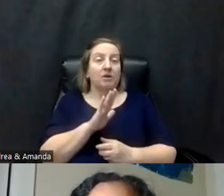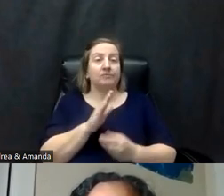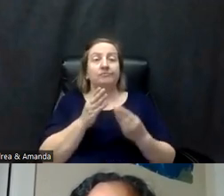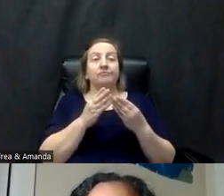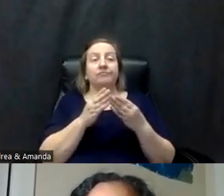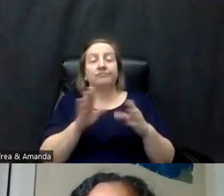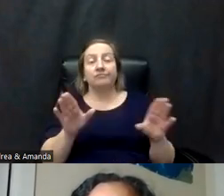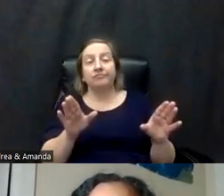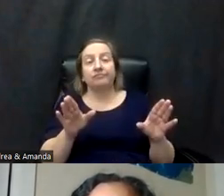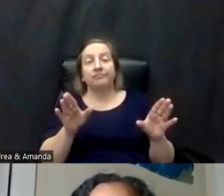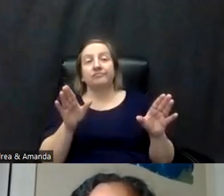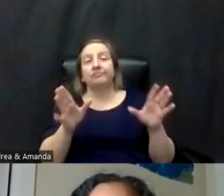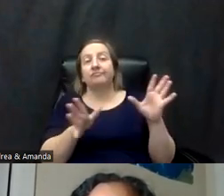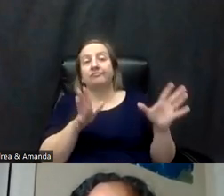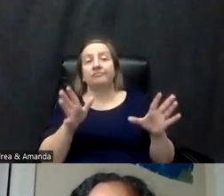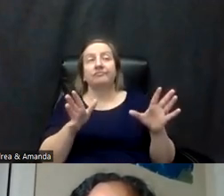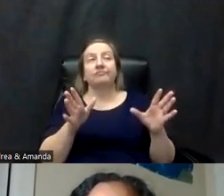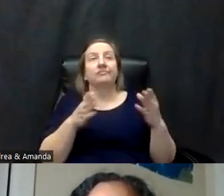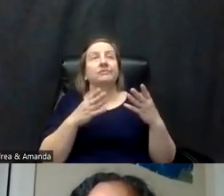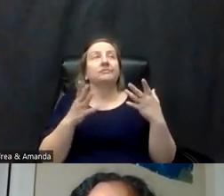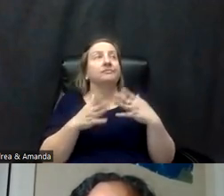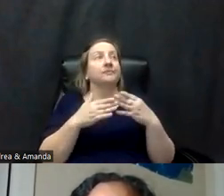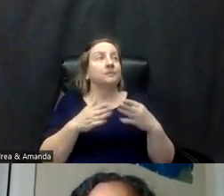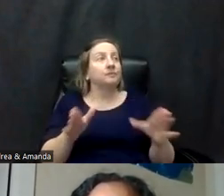overarching, you know, the overarching